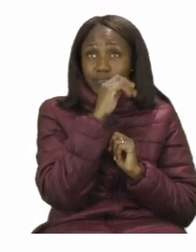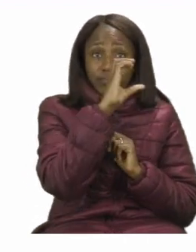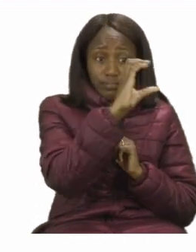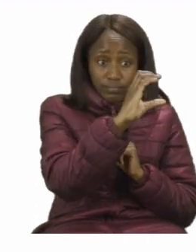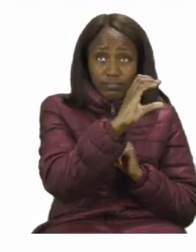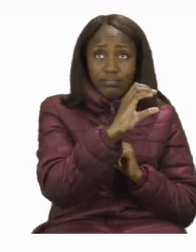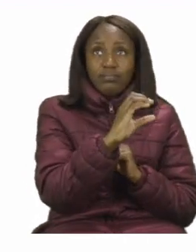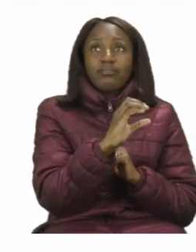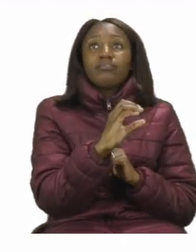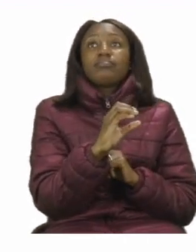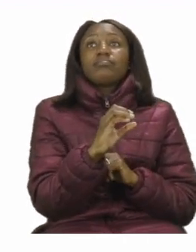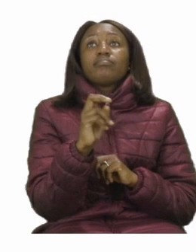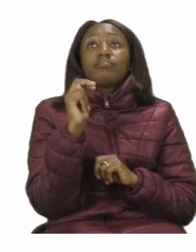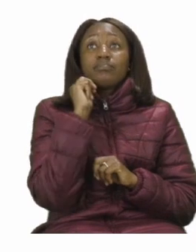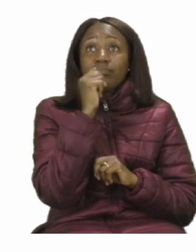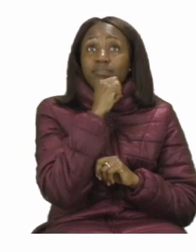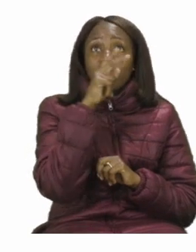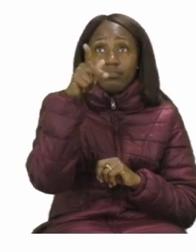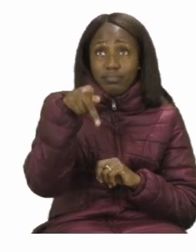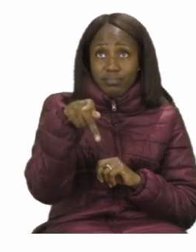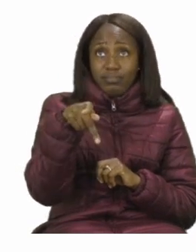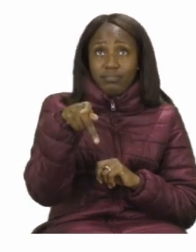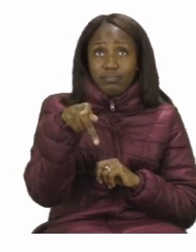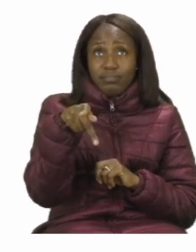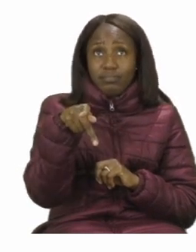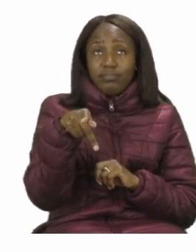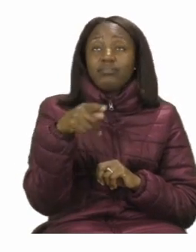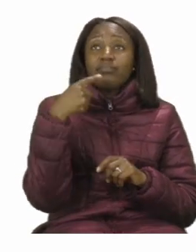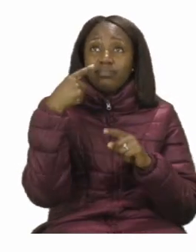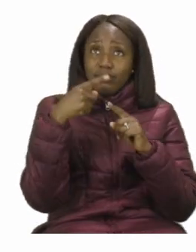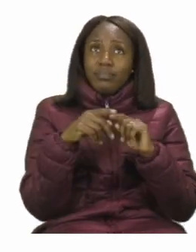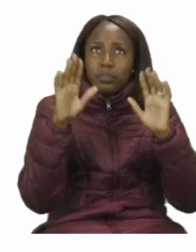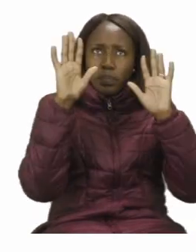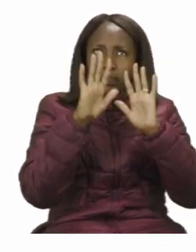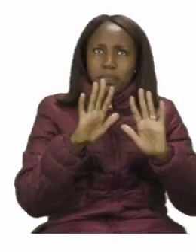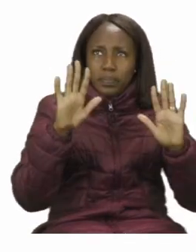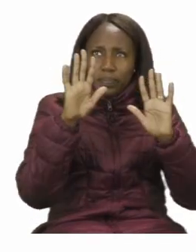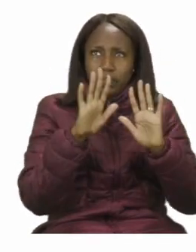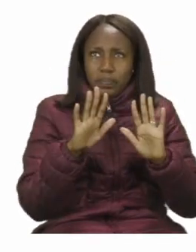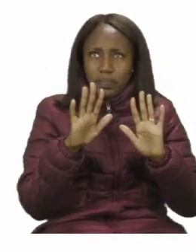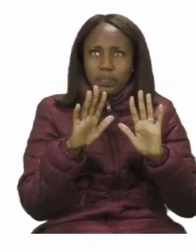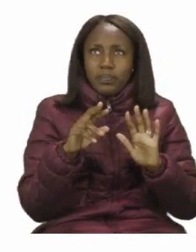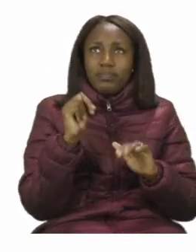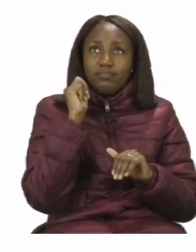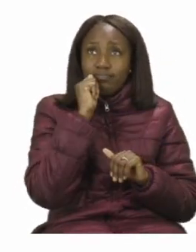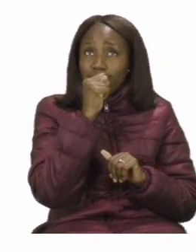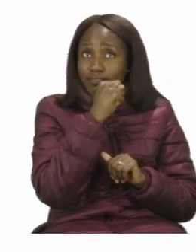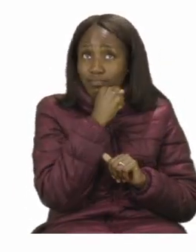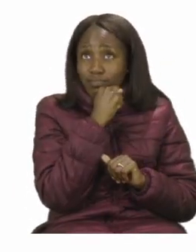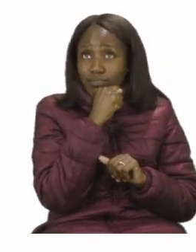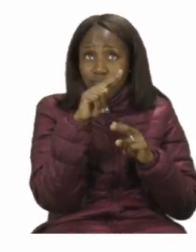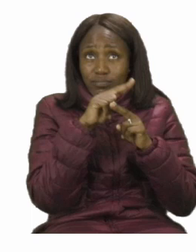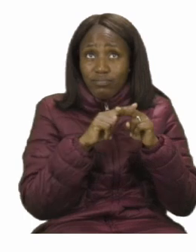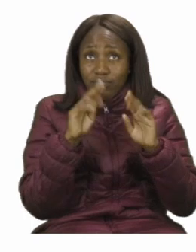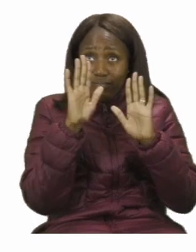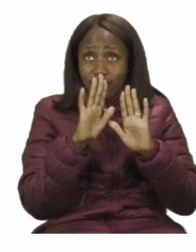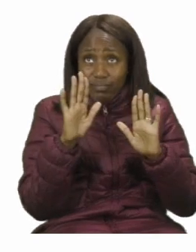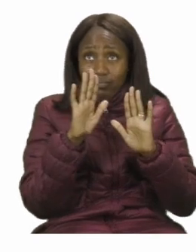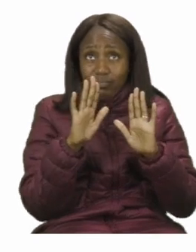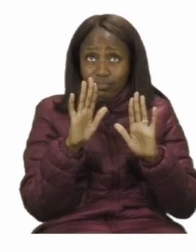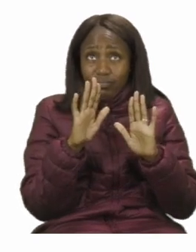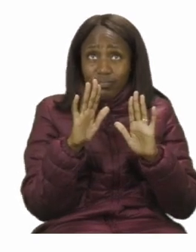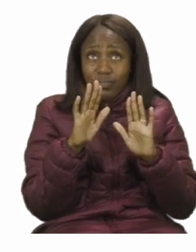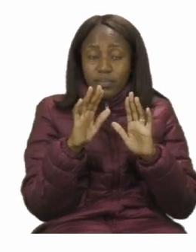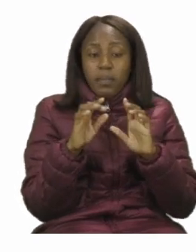proper nouns. It says there, color the nouns using the color code below. So you